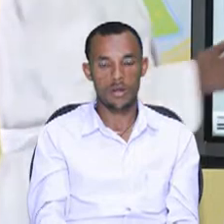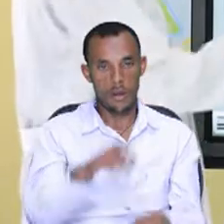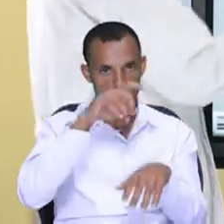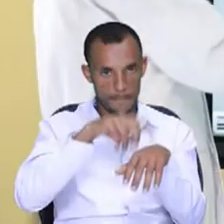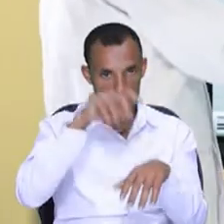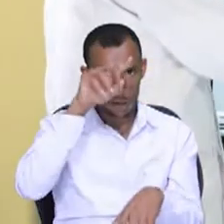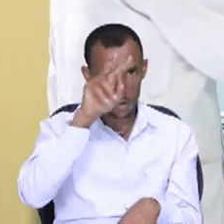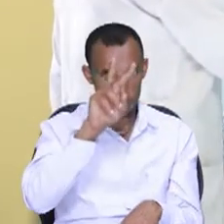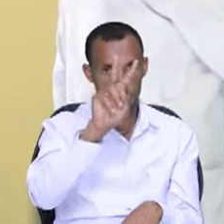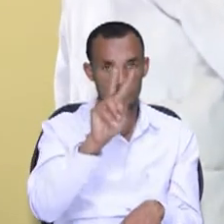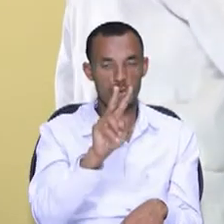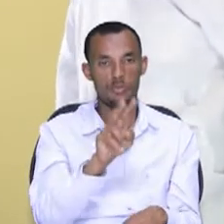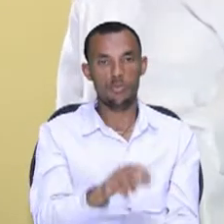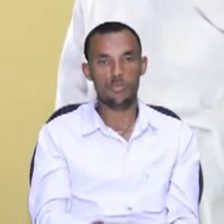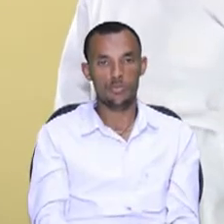Period 2